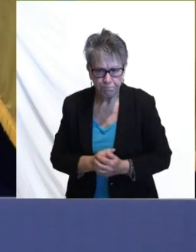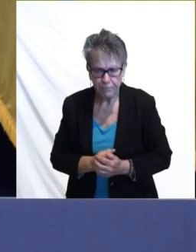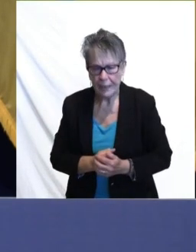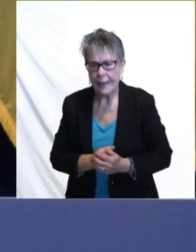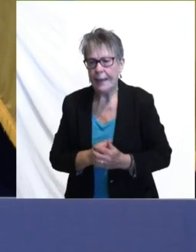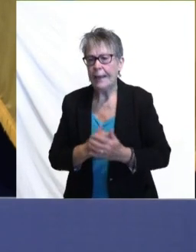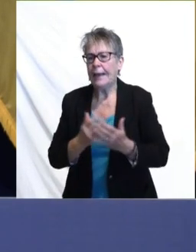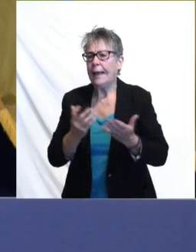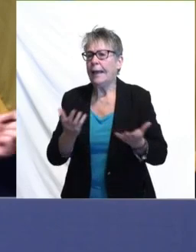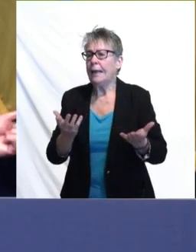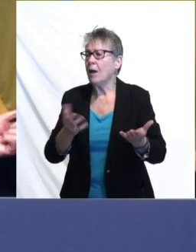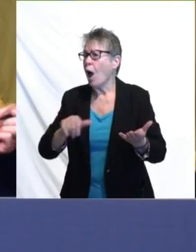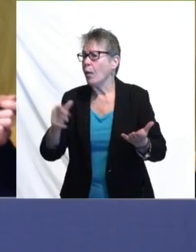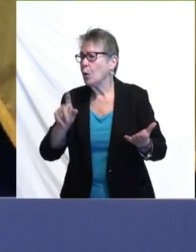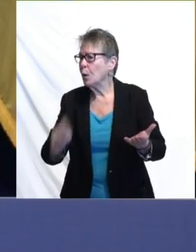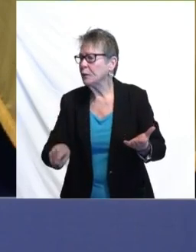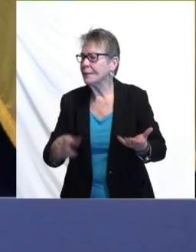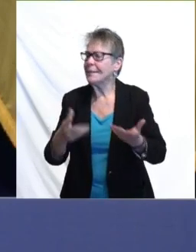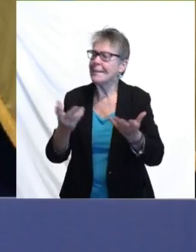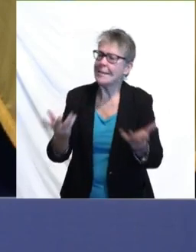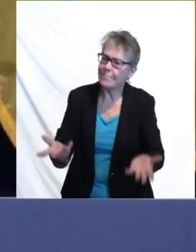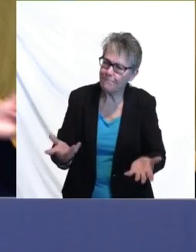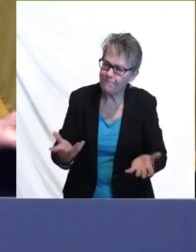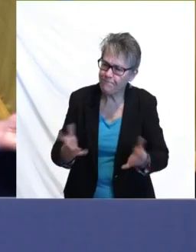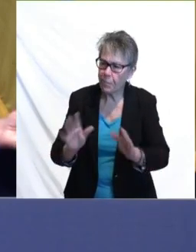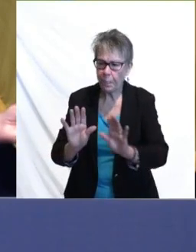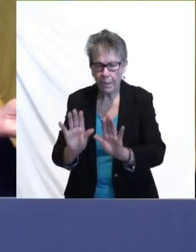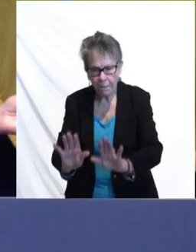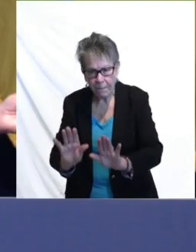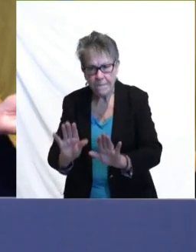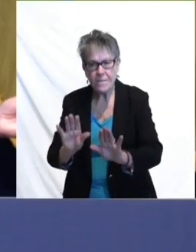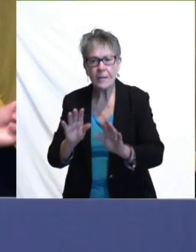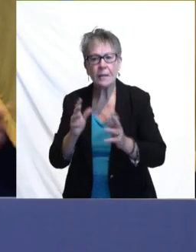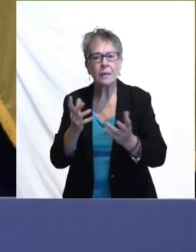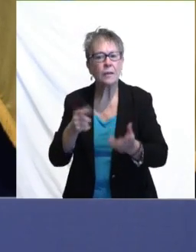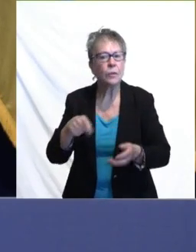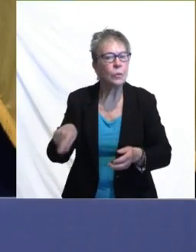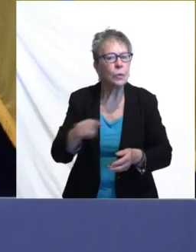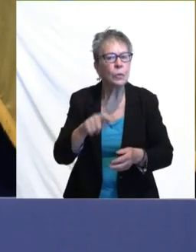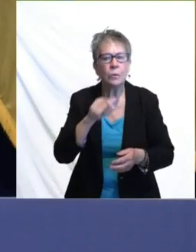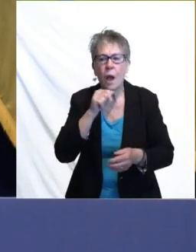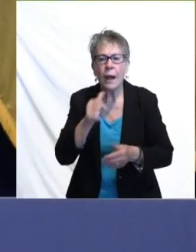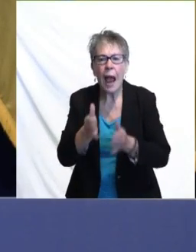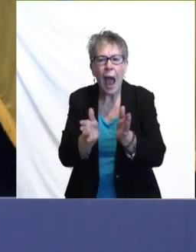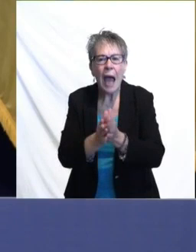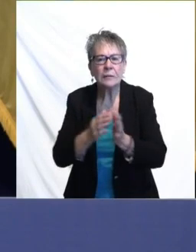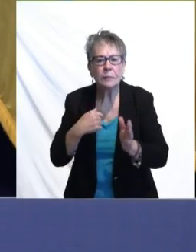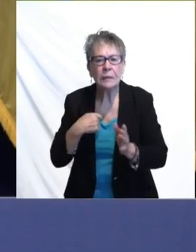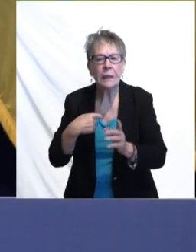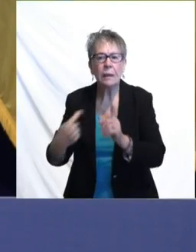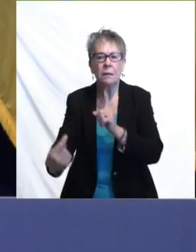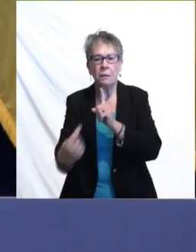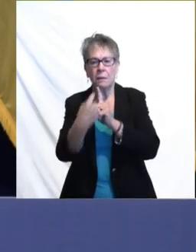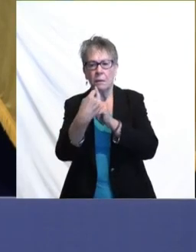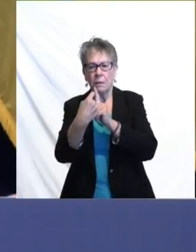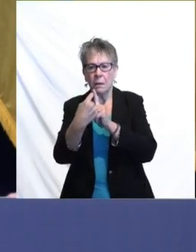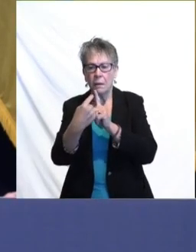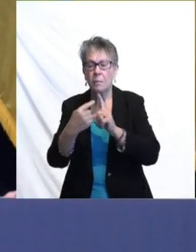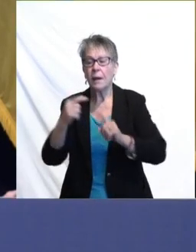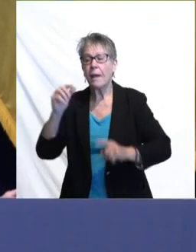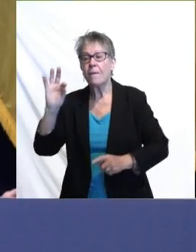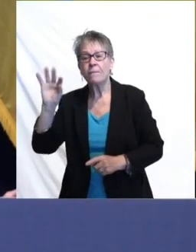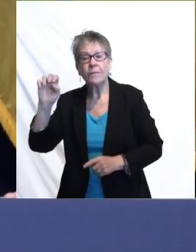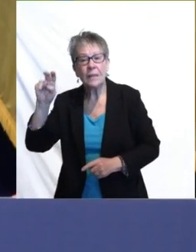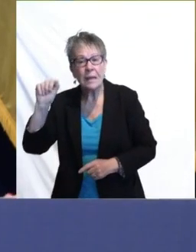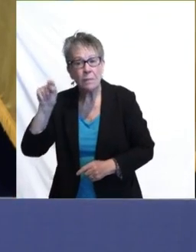we're committed to. I meant to say this, Sam, it's a related, you didn't ask this. The FEMA full reimbursement through the end